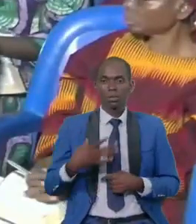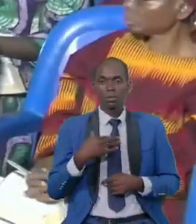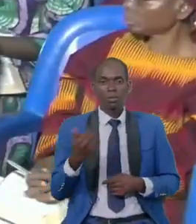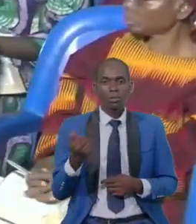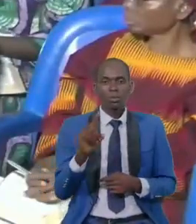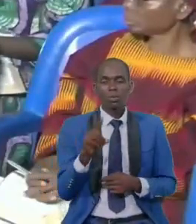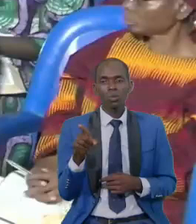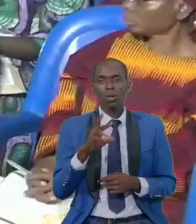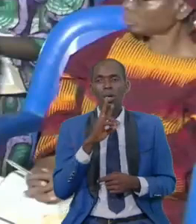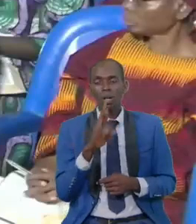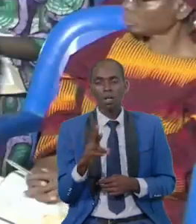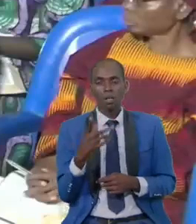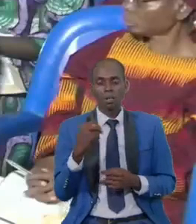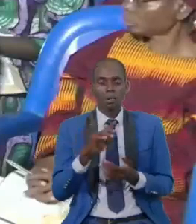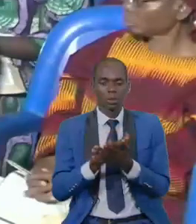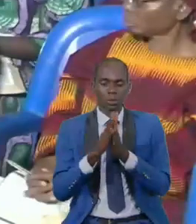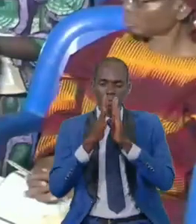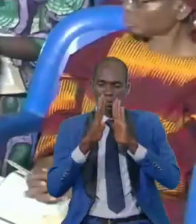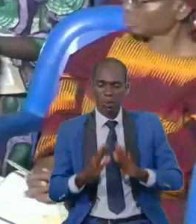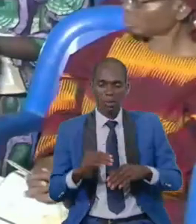are a peacemaker now.